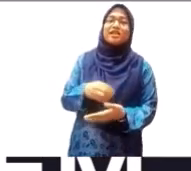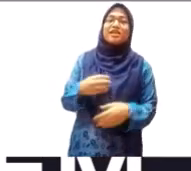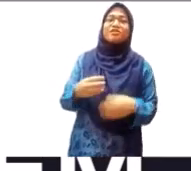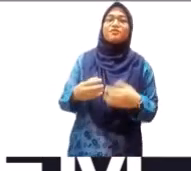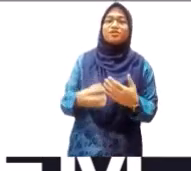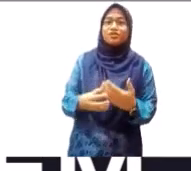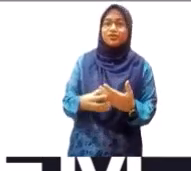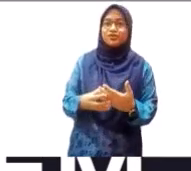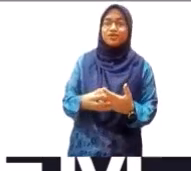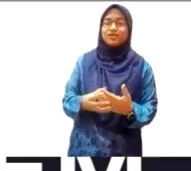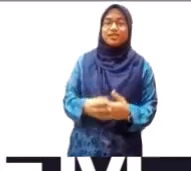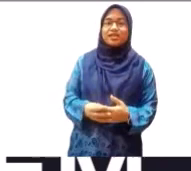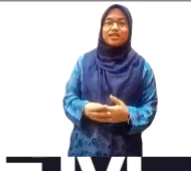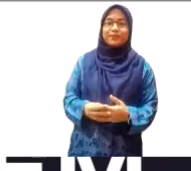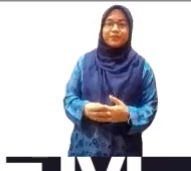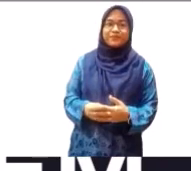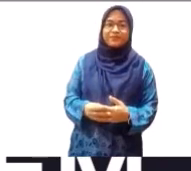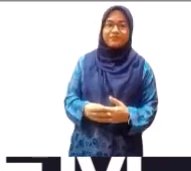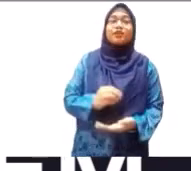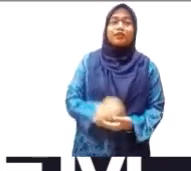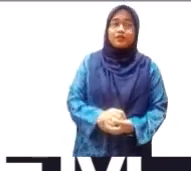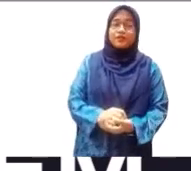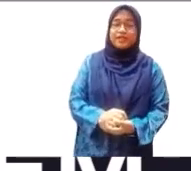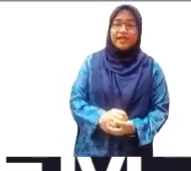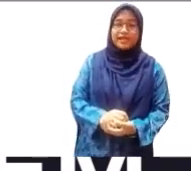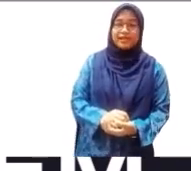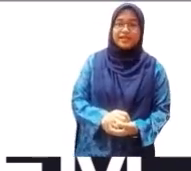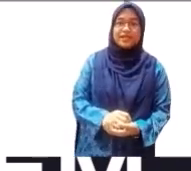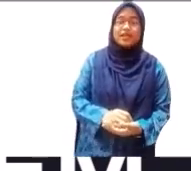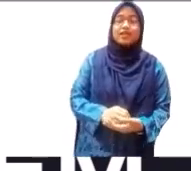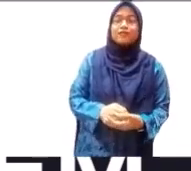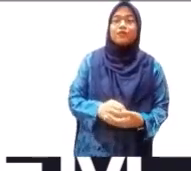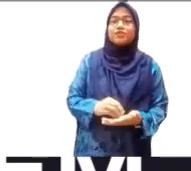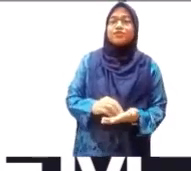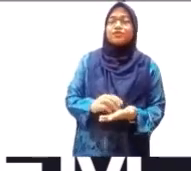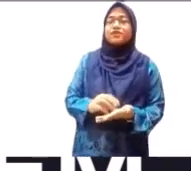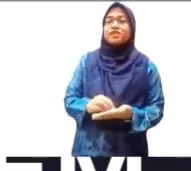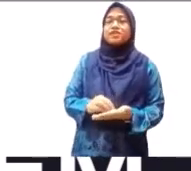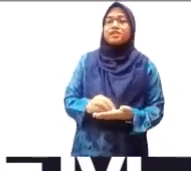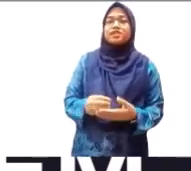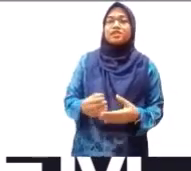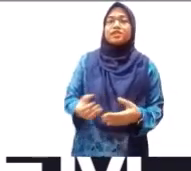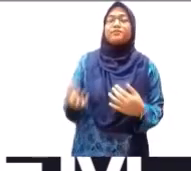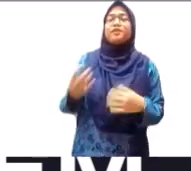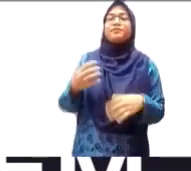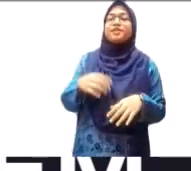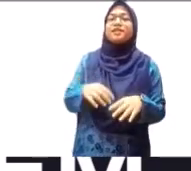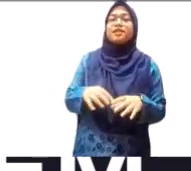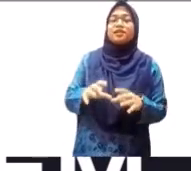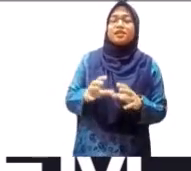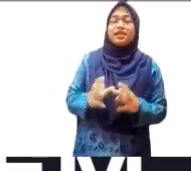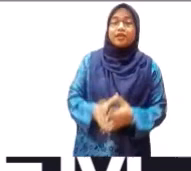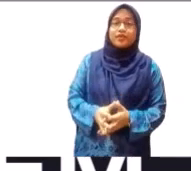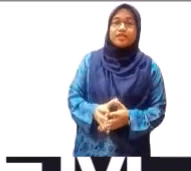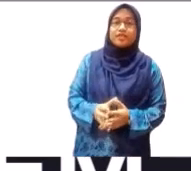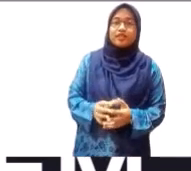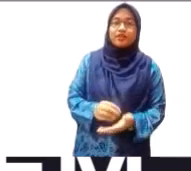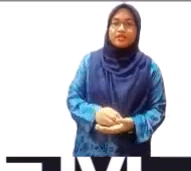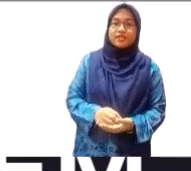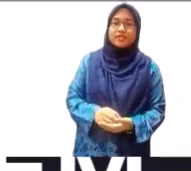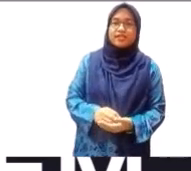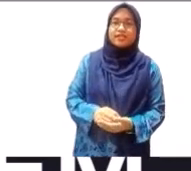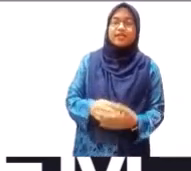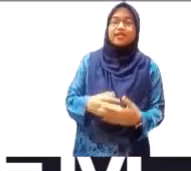because they cannot pursue their study. Not only that, most universities does not implement sign language in